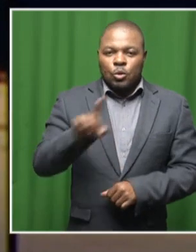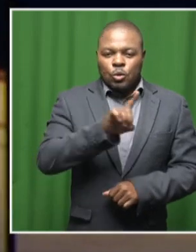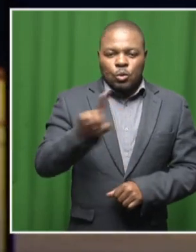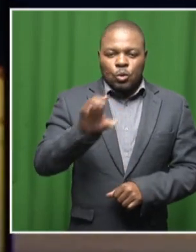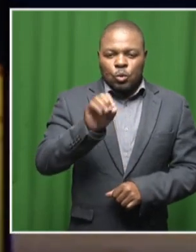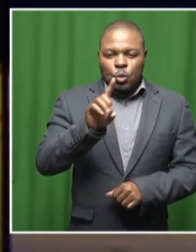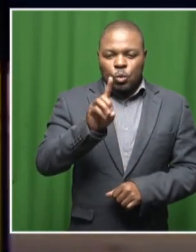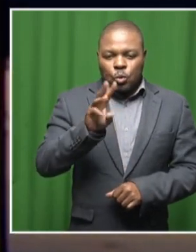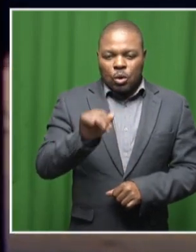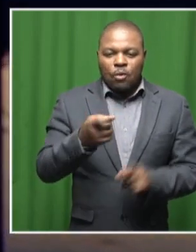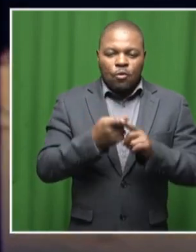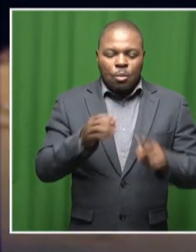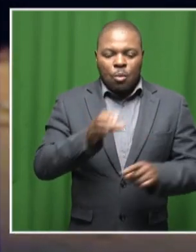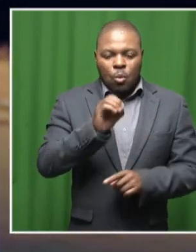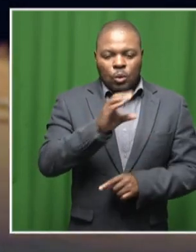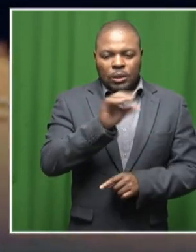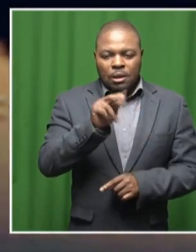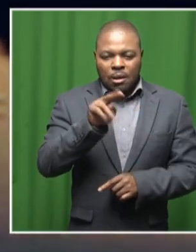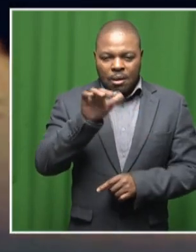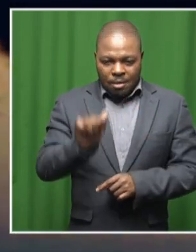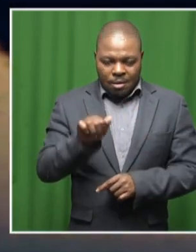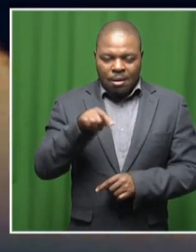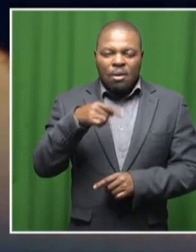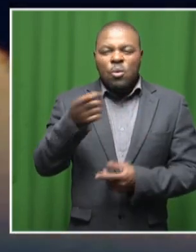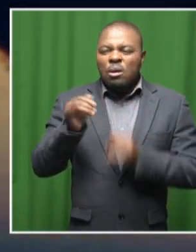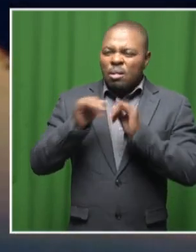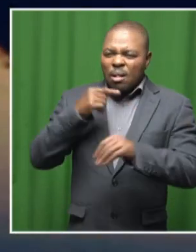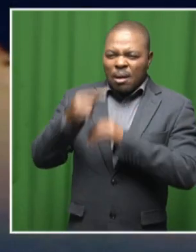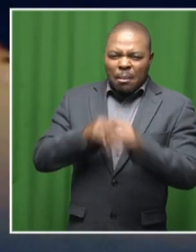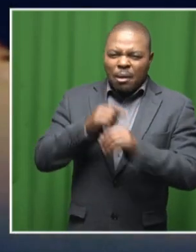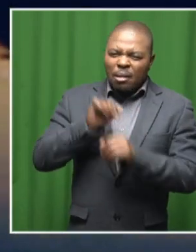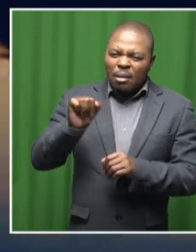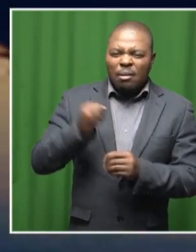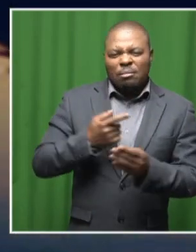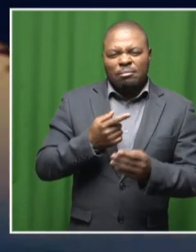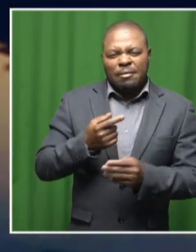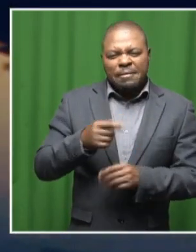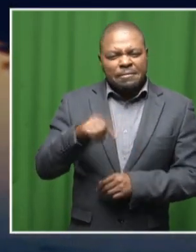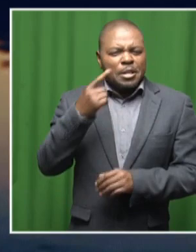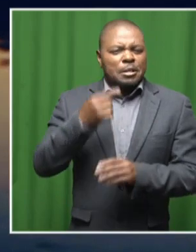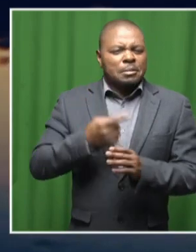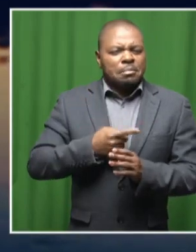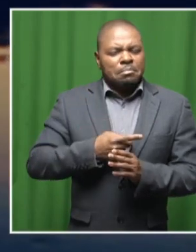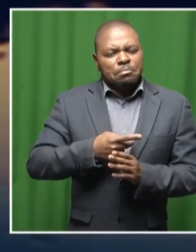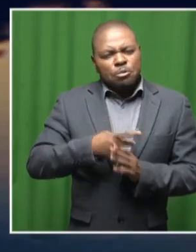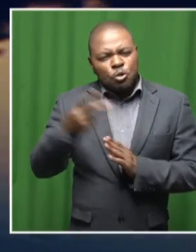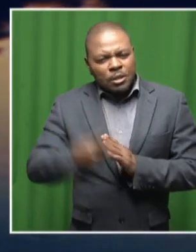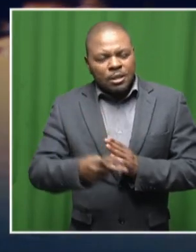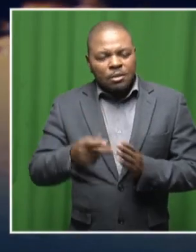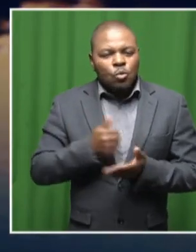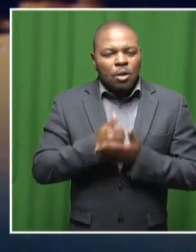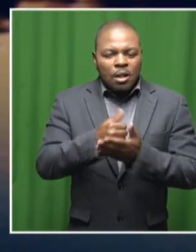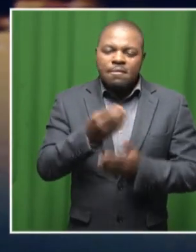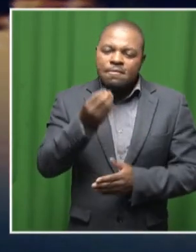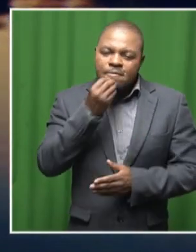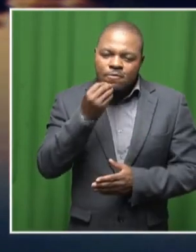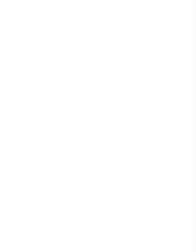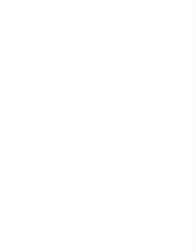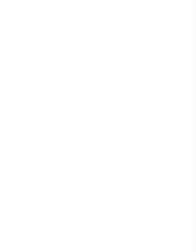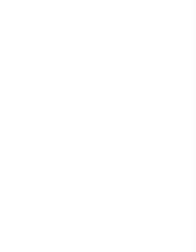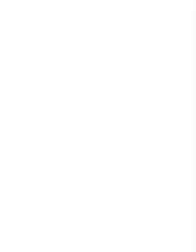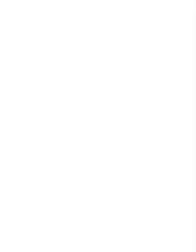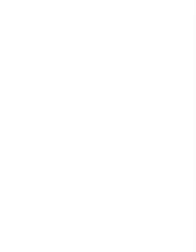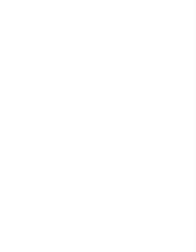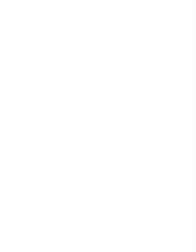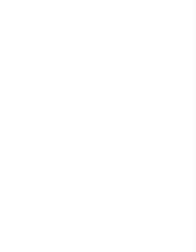Velleman from Oceana, and we've been speaking to her about their recent pioneering project to make school feeding programs even more impactful.